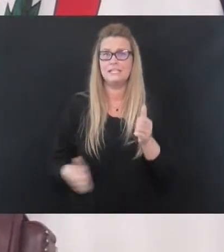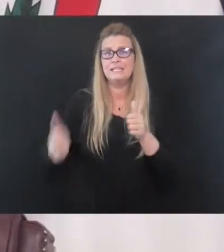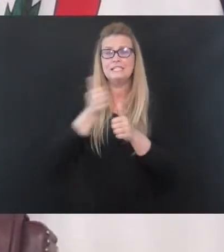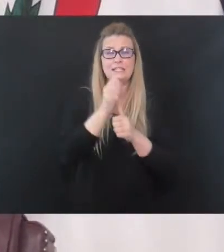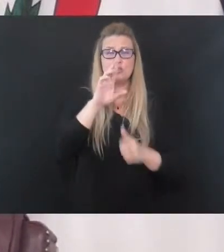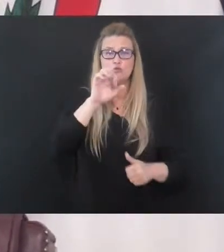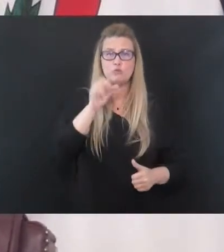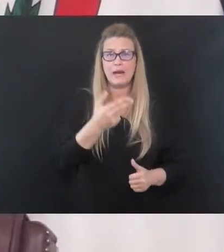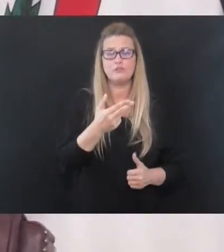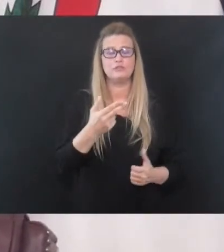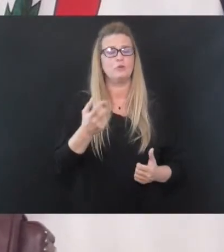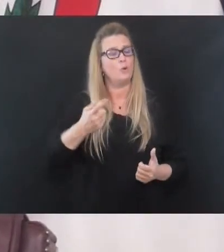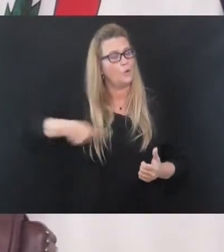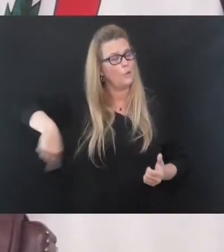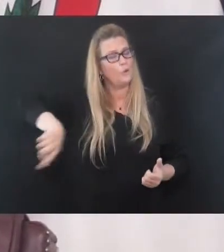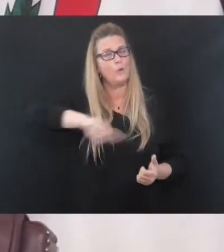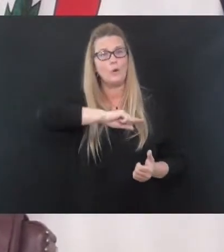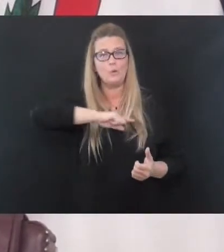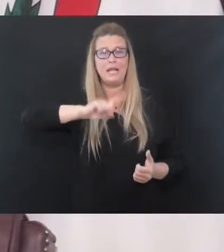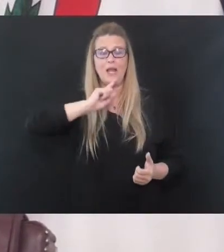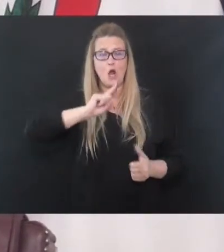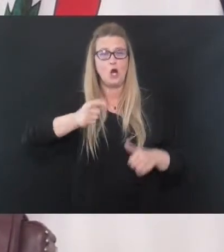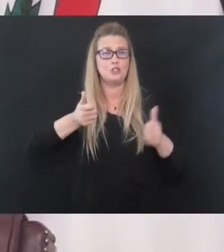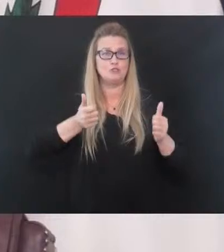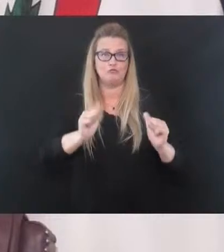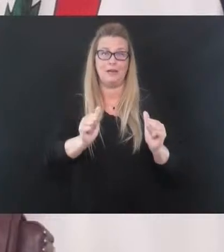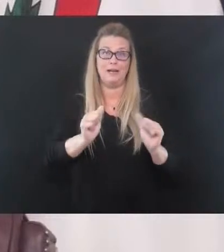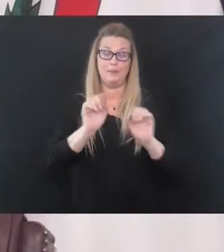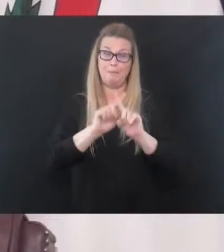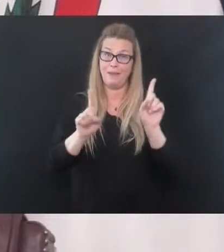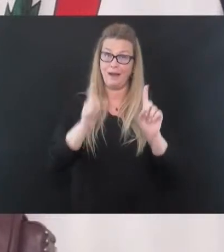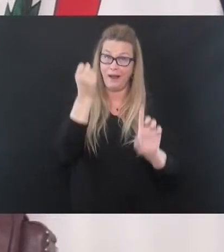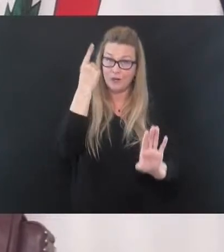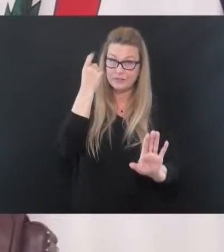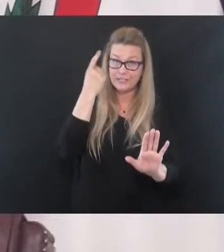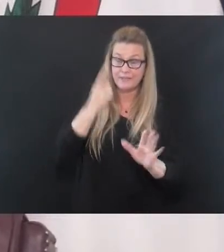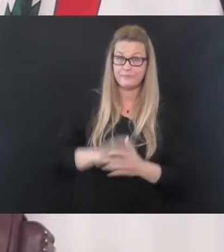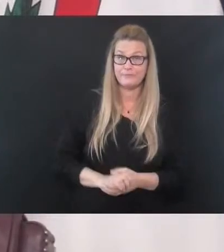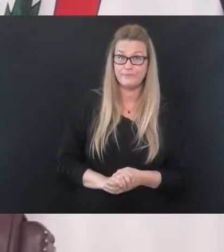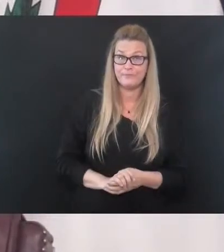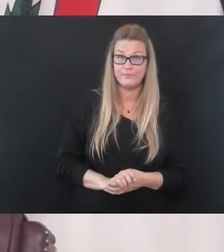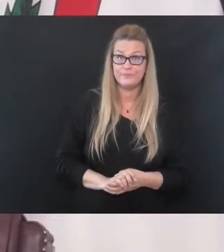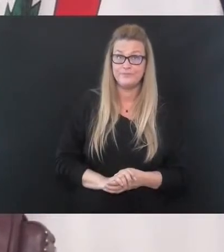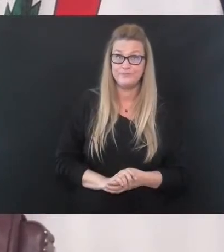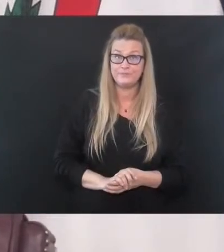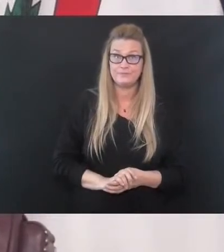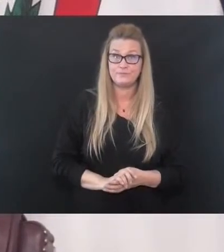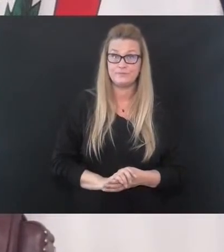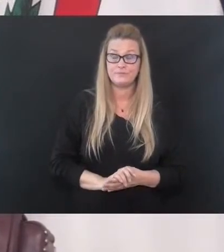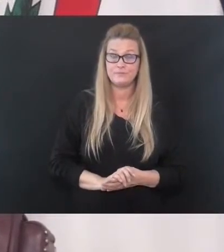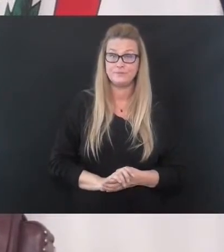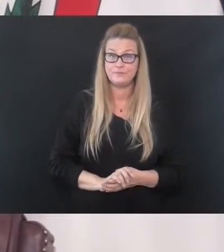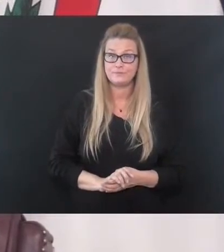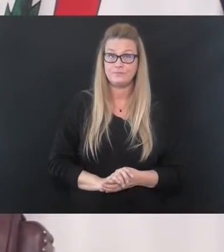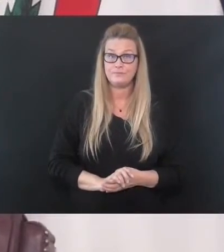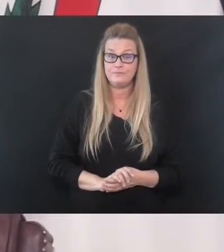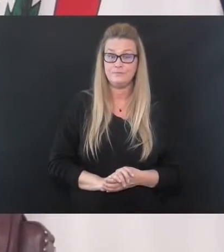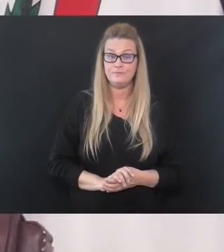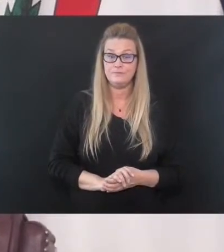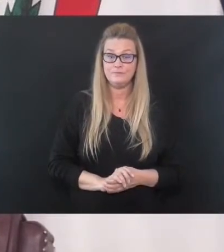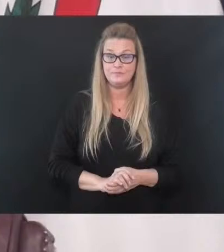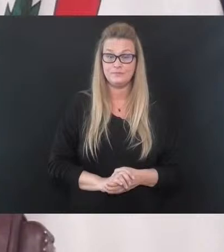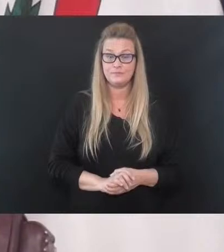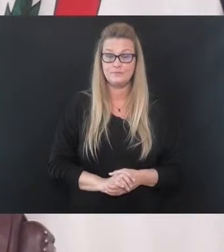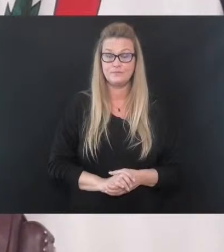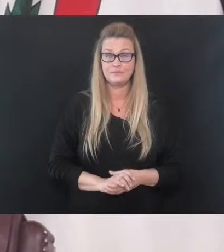Crouch, everybody in every way, but Chelsea, you know, Kelsey, just listen just to one thing,